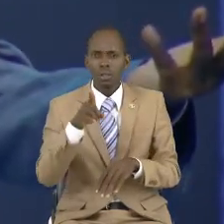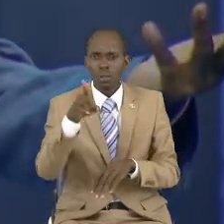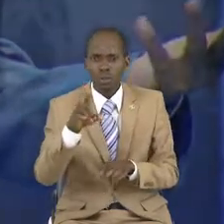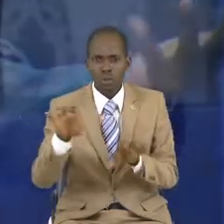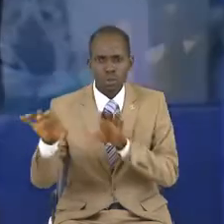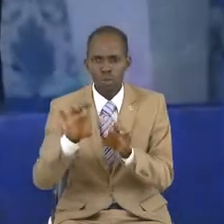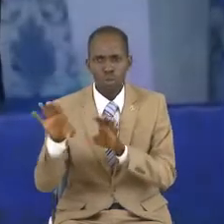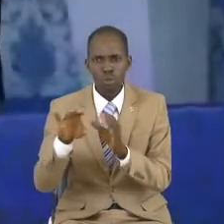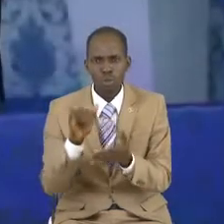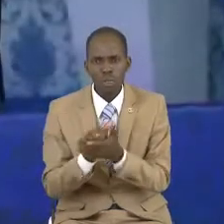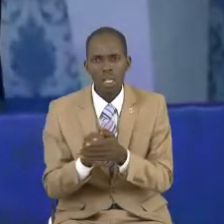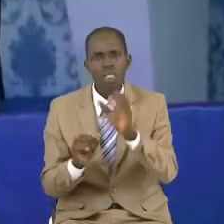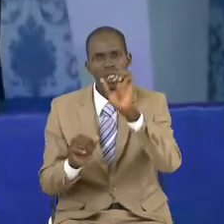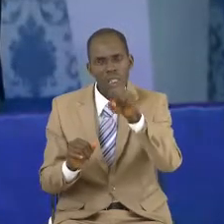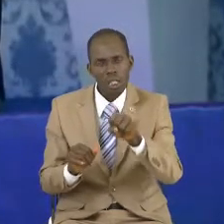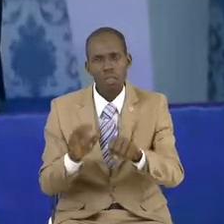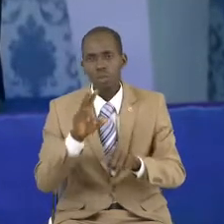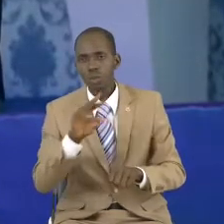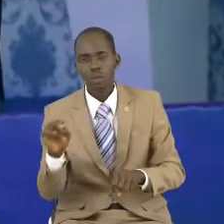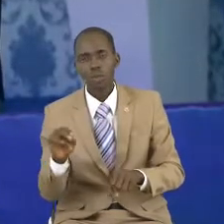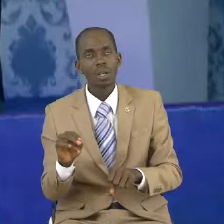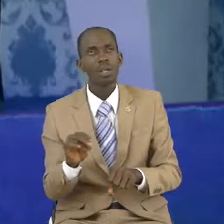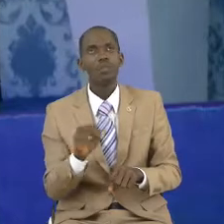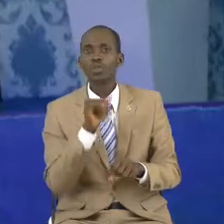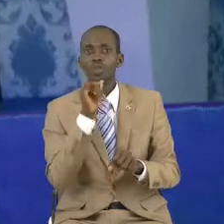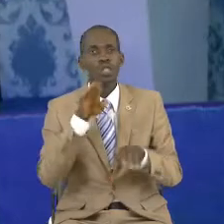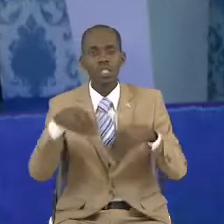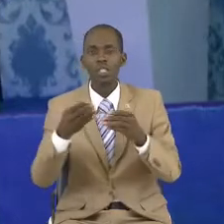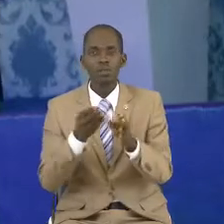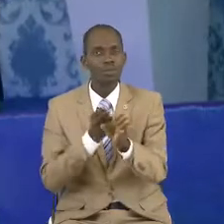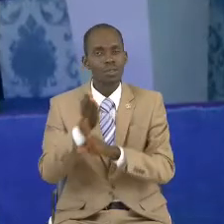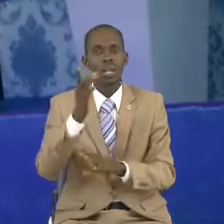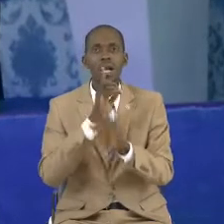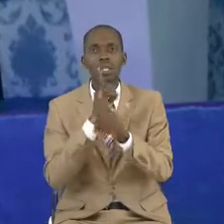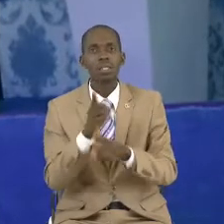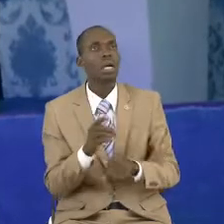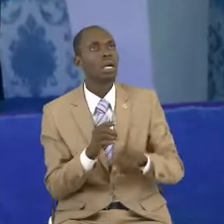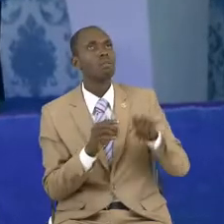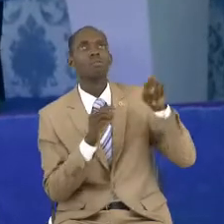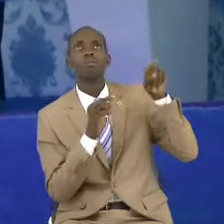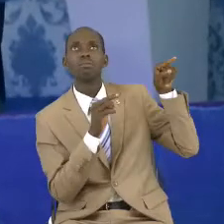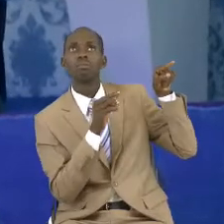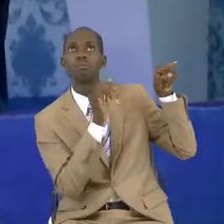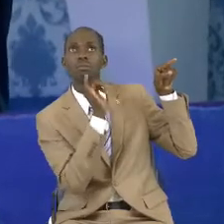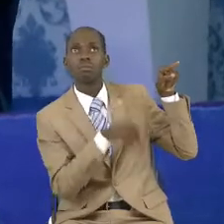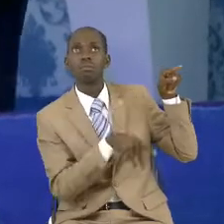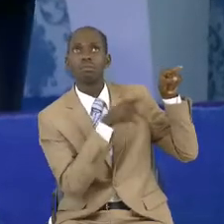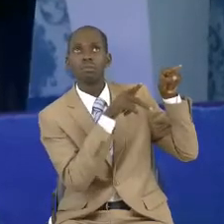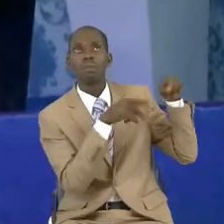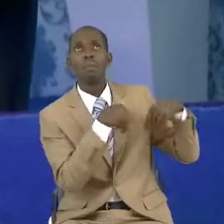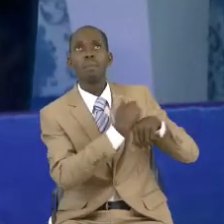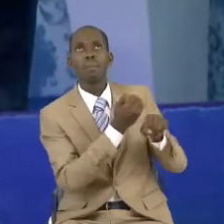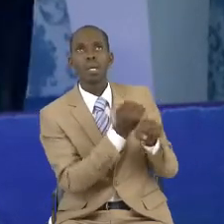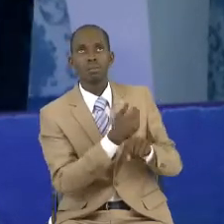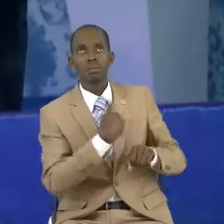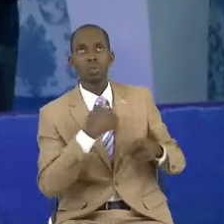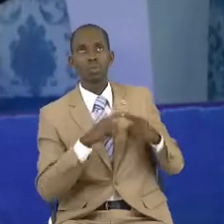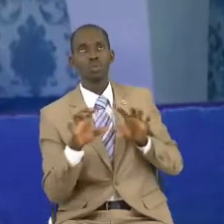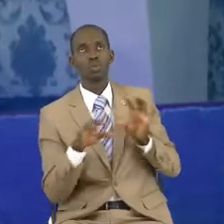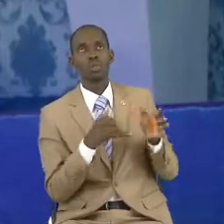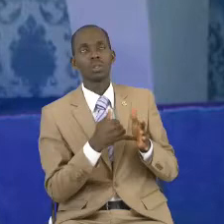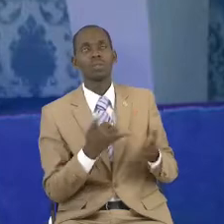yes or no they will not answer like that they'll say so and so made me do it